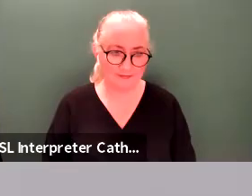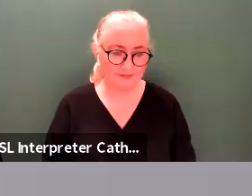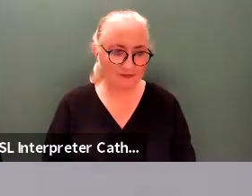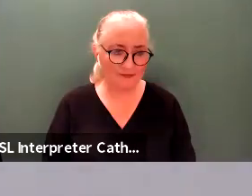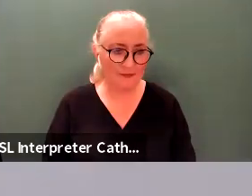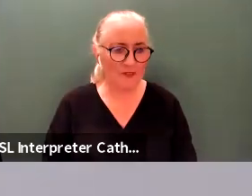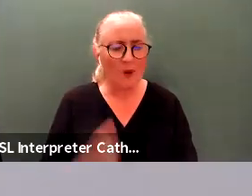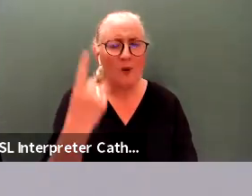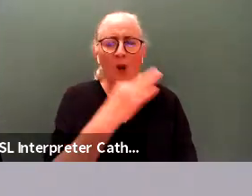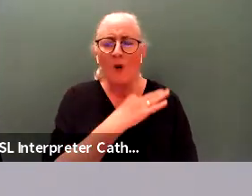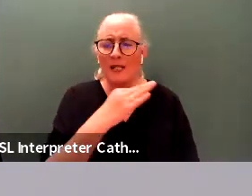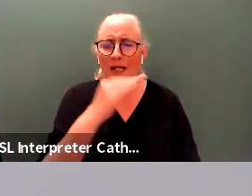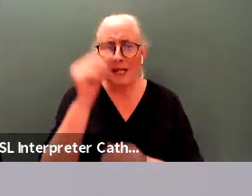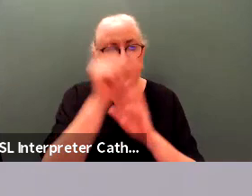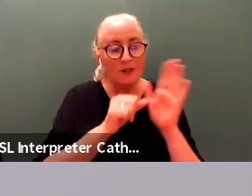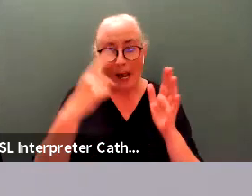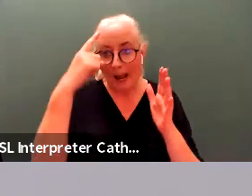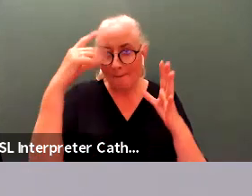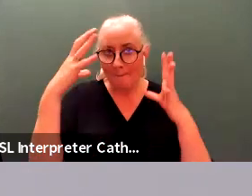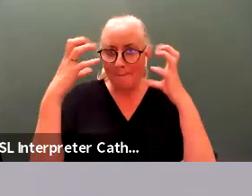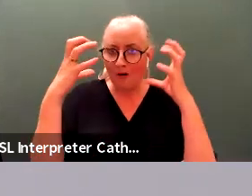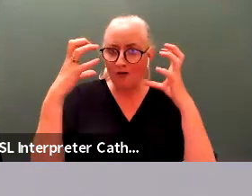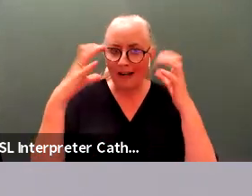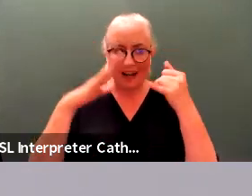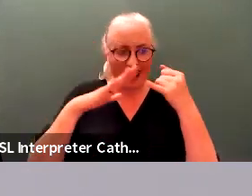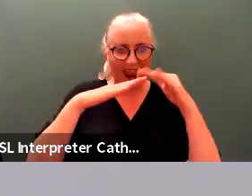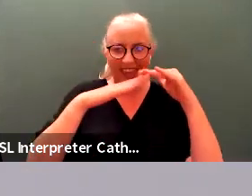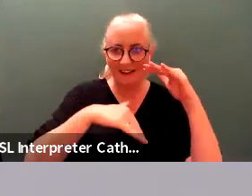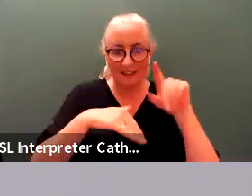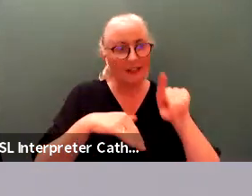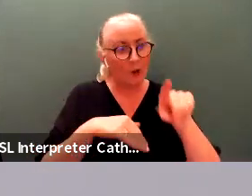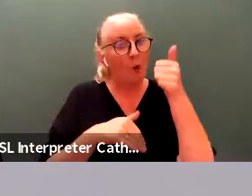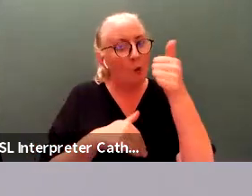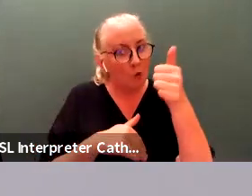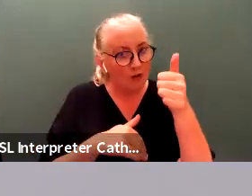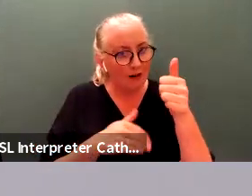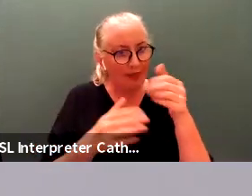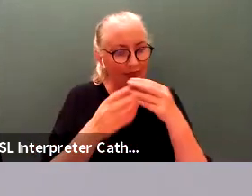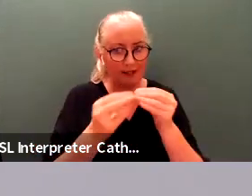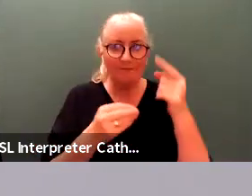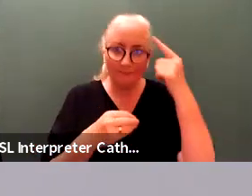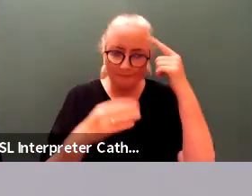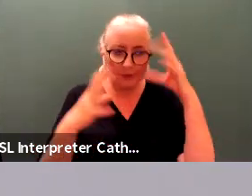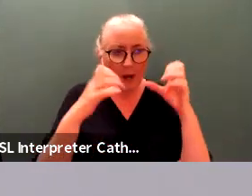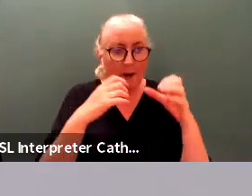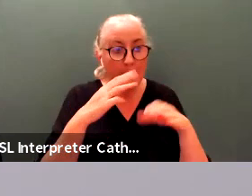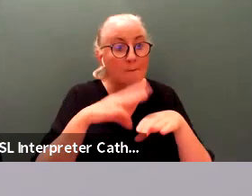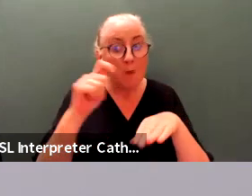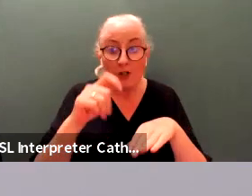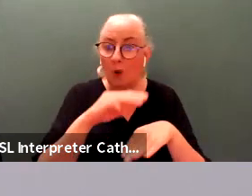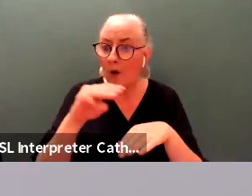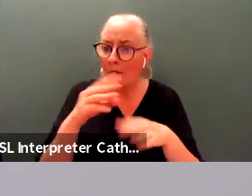One good experience was that the migraines lessened an awful lot. That's one good thing about it. If anybody, most women do get